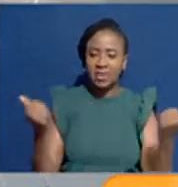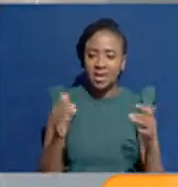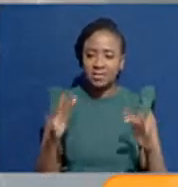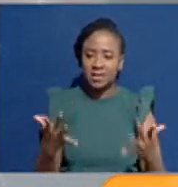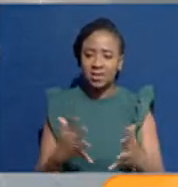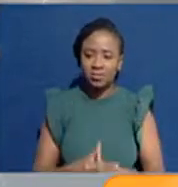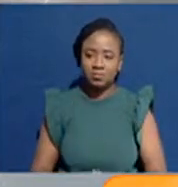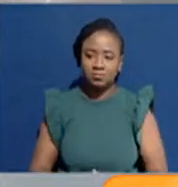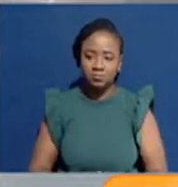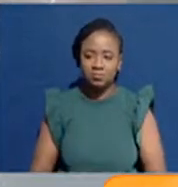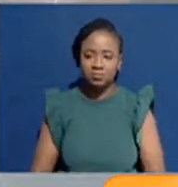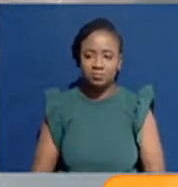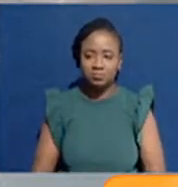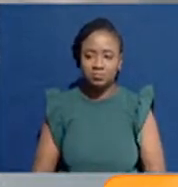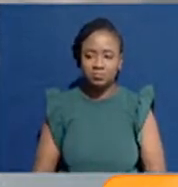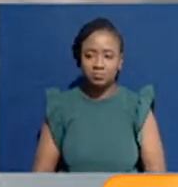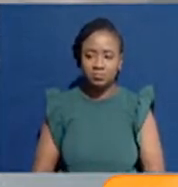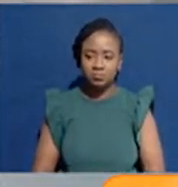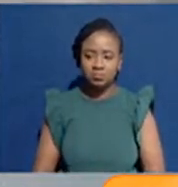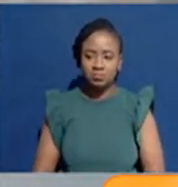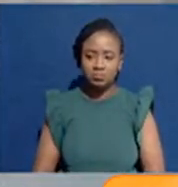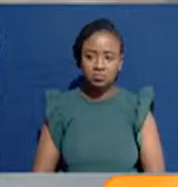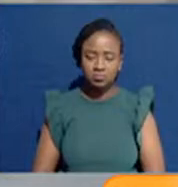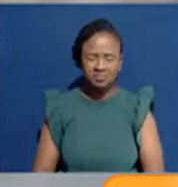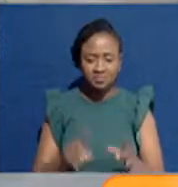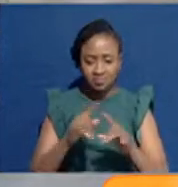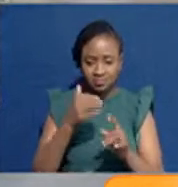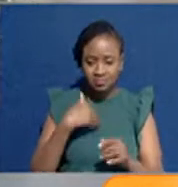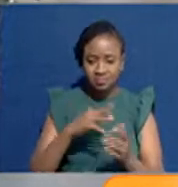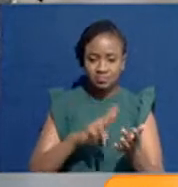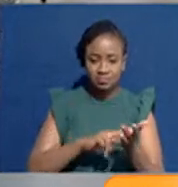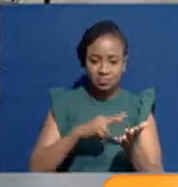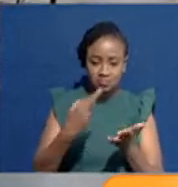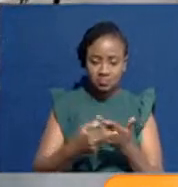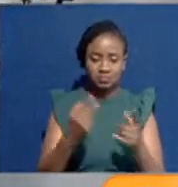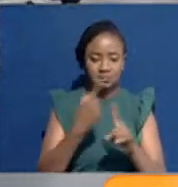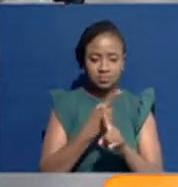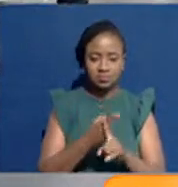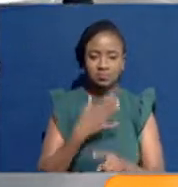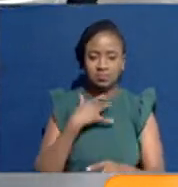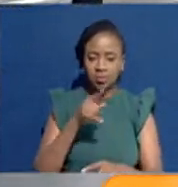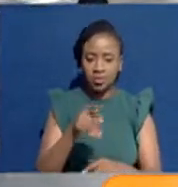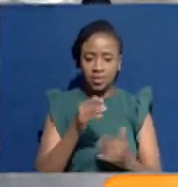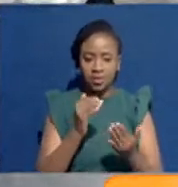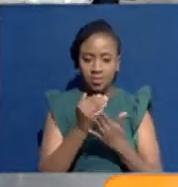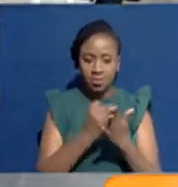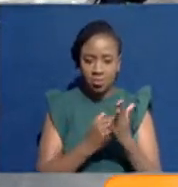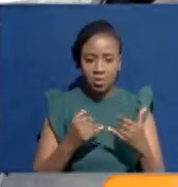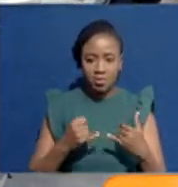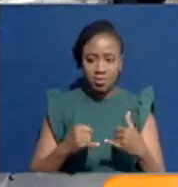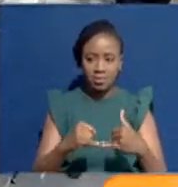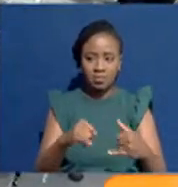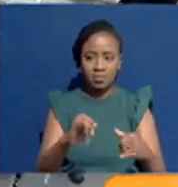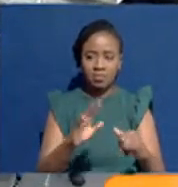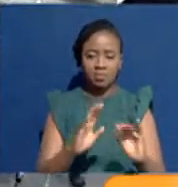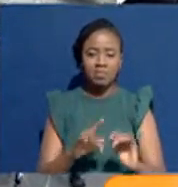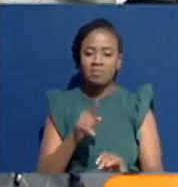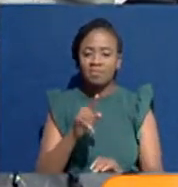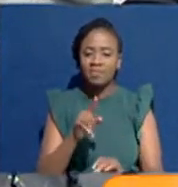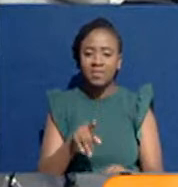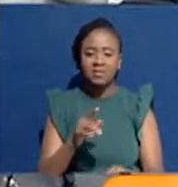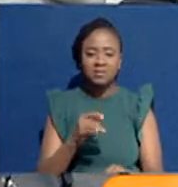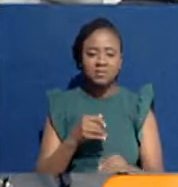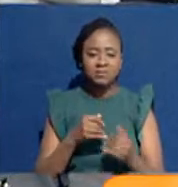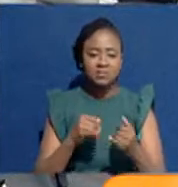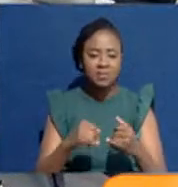want to do, and on his resources to implement that program, how do you make that pitch for the bill